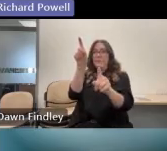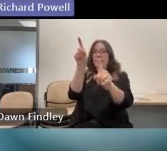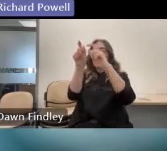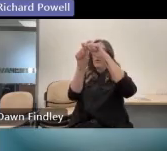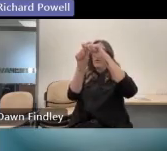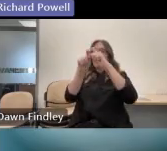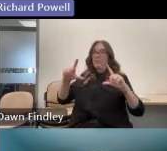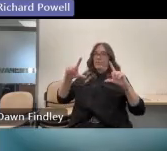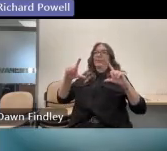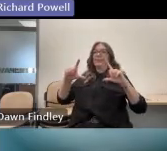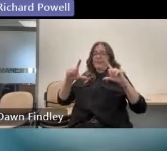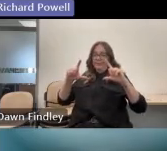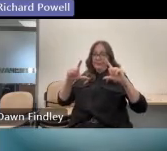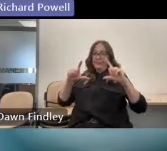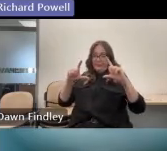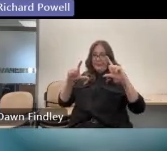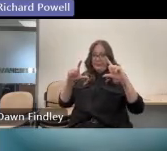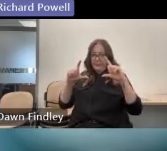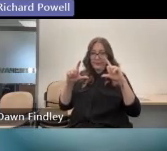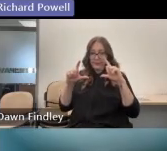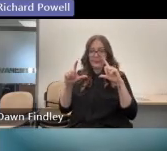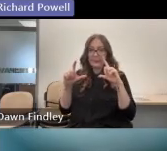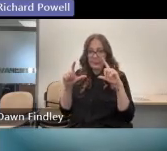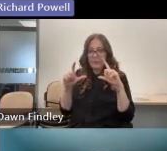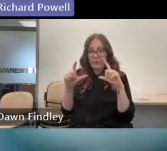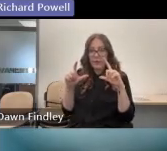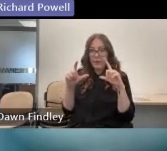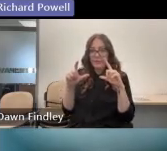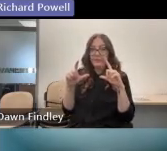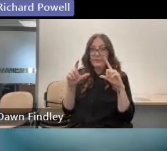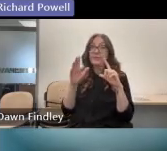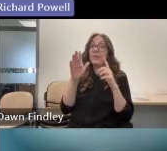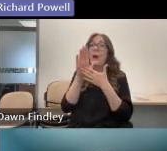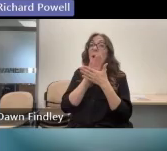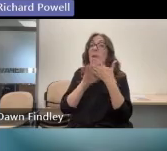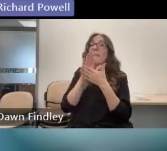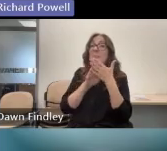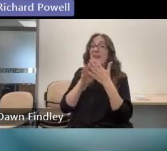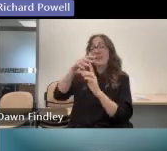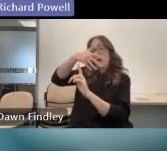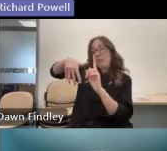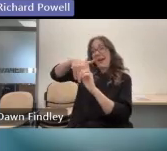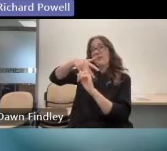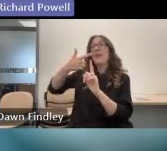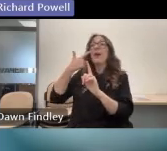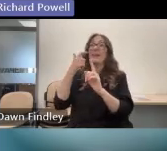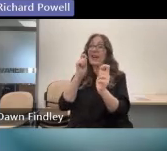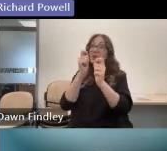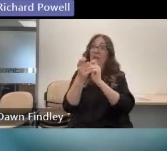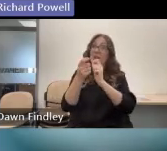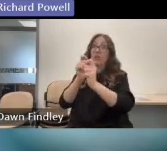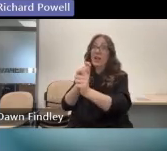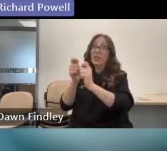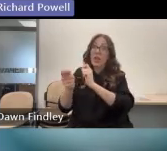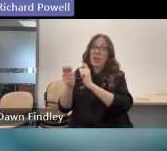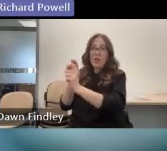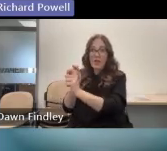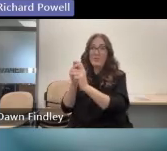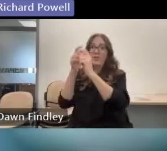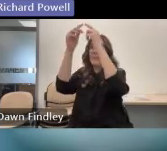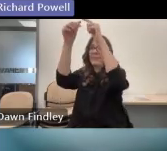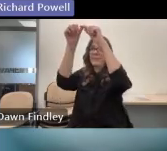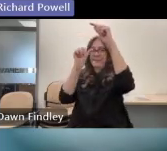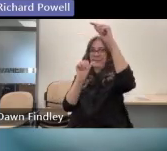me to the screen where I can change the wallpapers. Okay, bottom left-hand